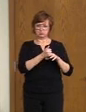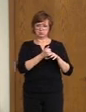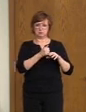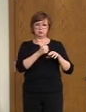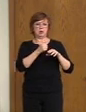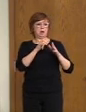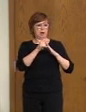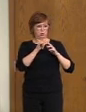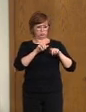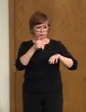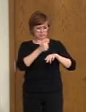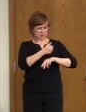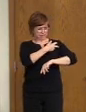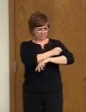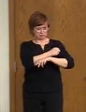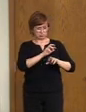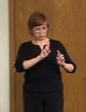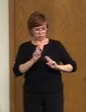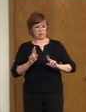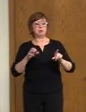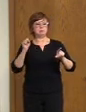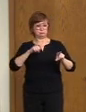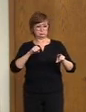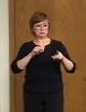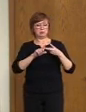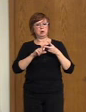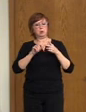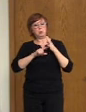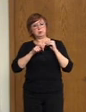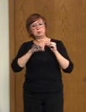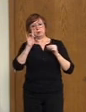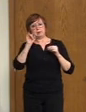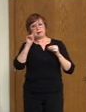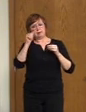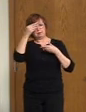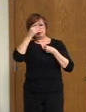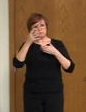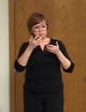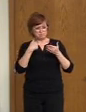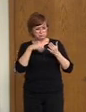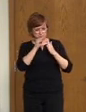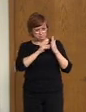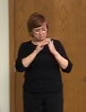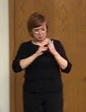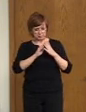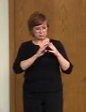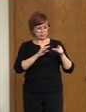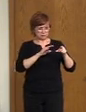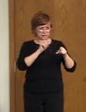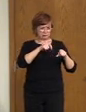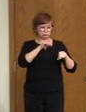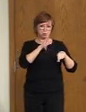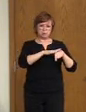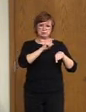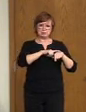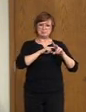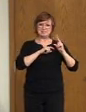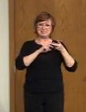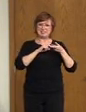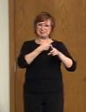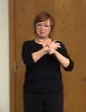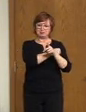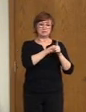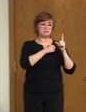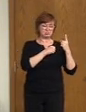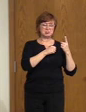providing support for timely and reliable data collection so we can ensure that individuals are getting their second dose on time.